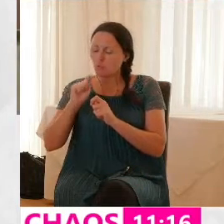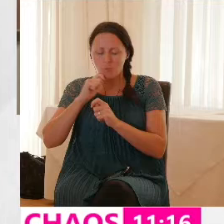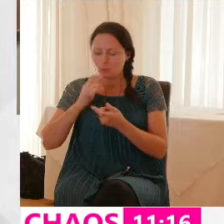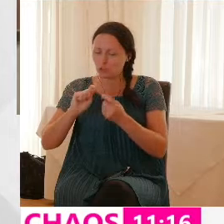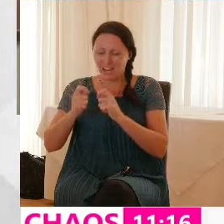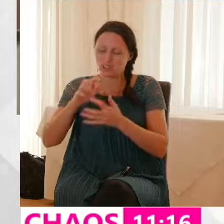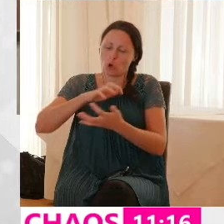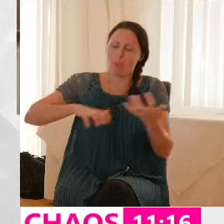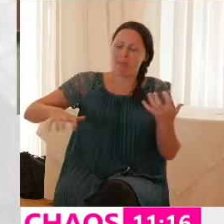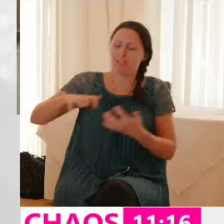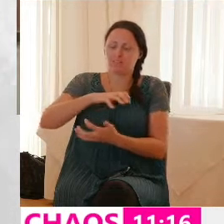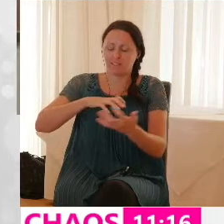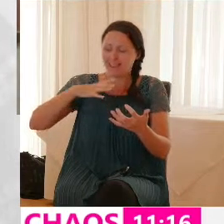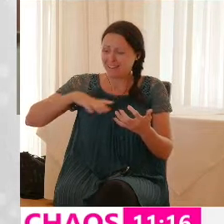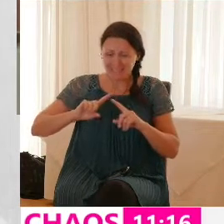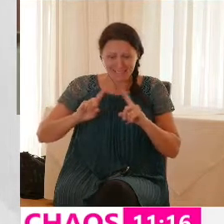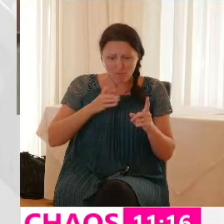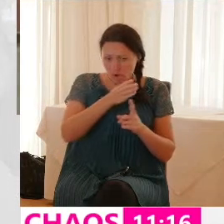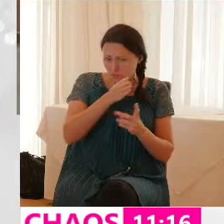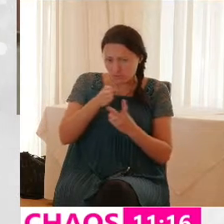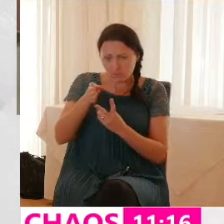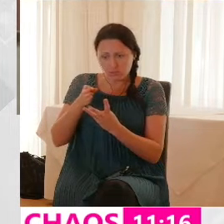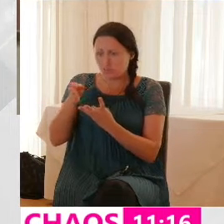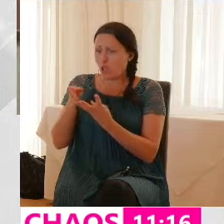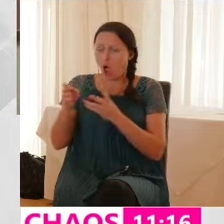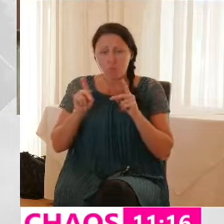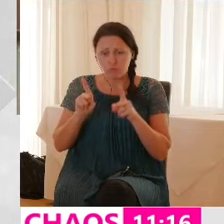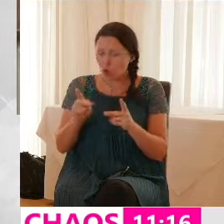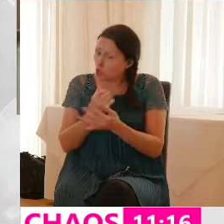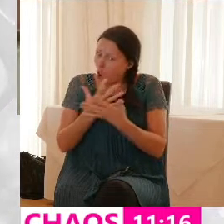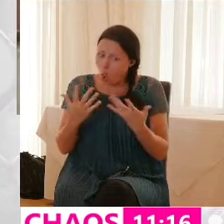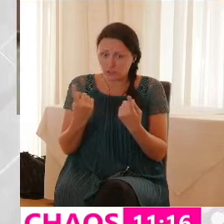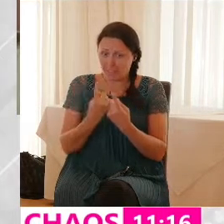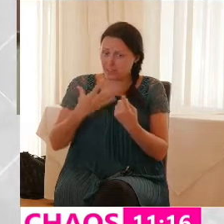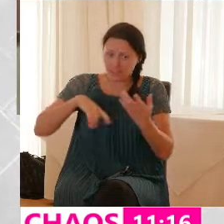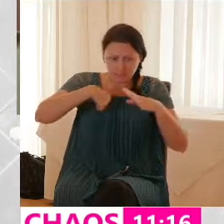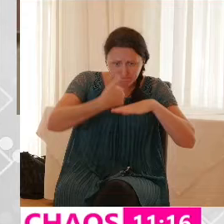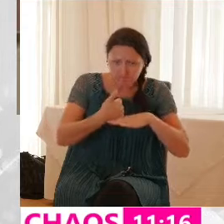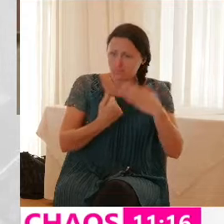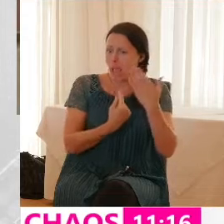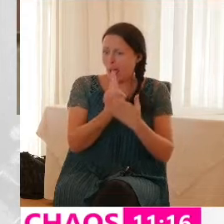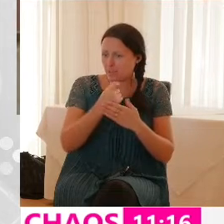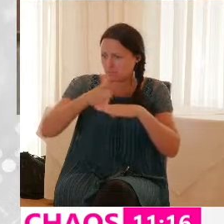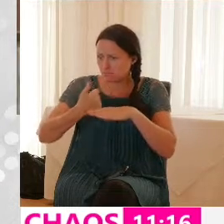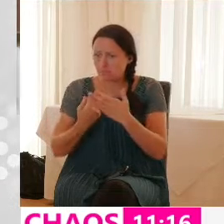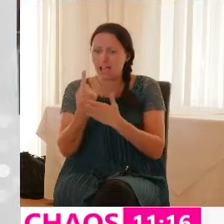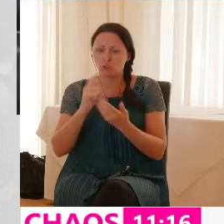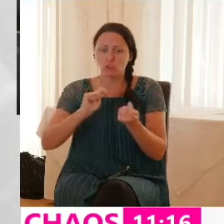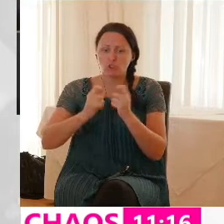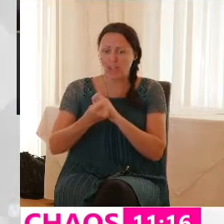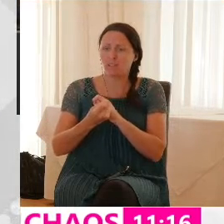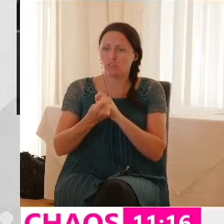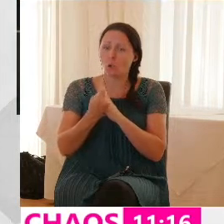need multi-pronged approach. A lot of things should happen to change it.